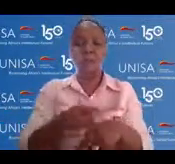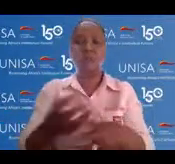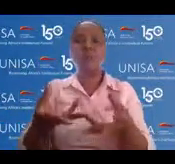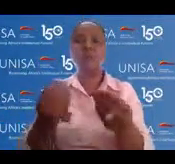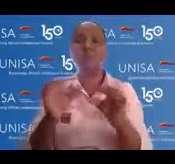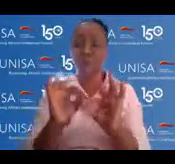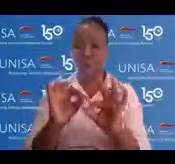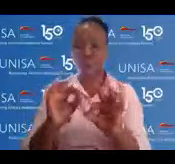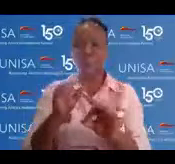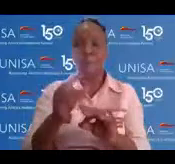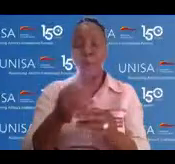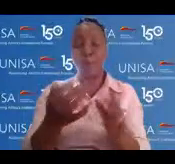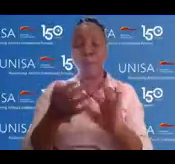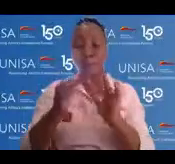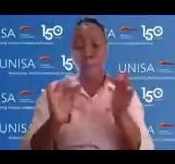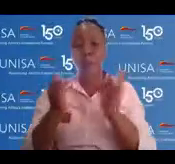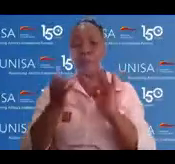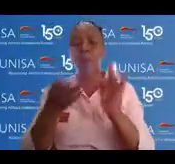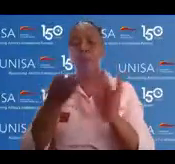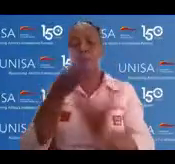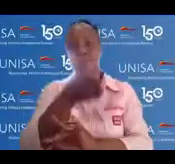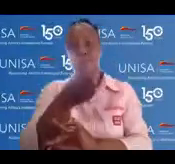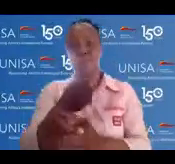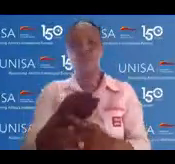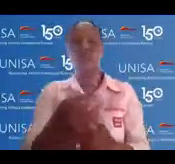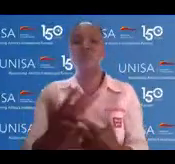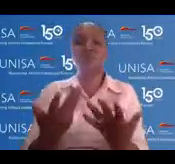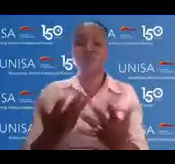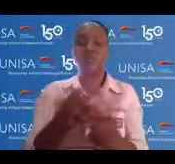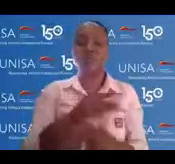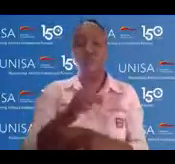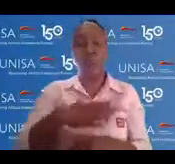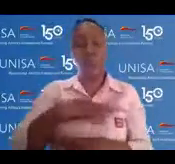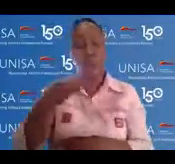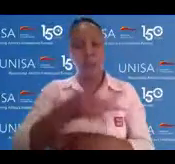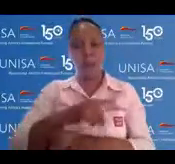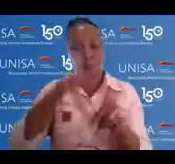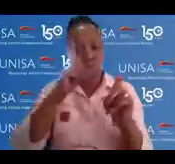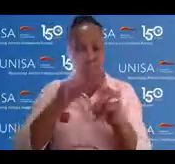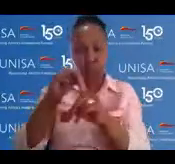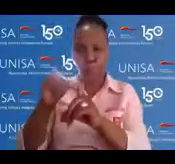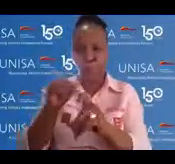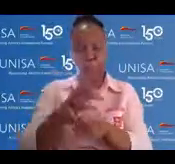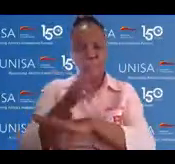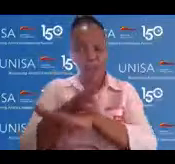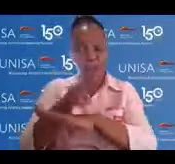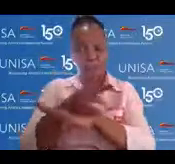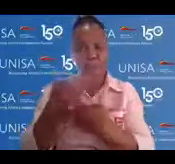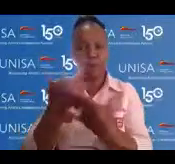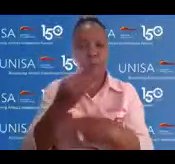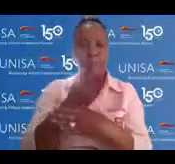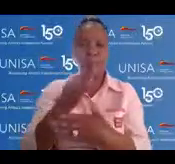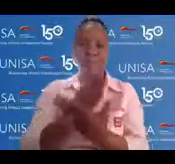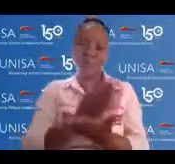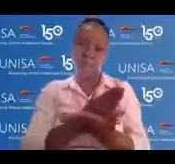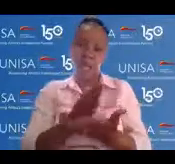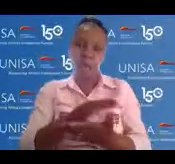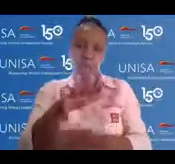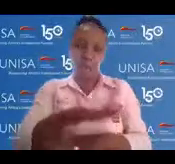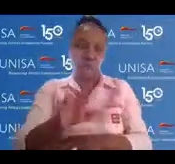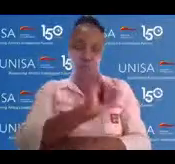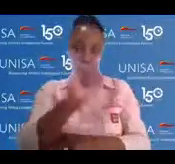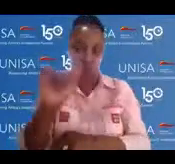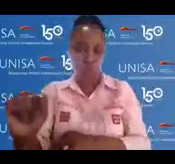poor. Those who like to take pictures and videos, make up some space on